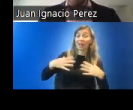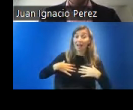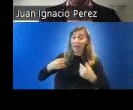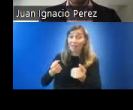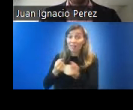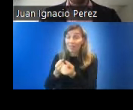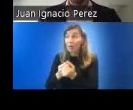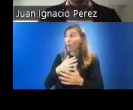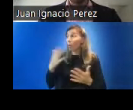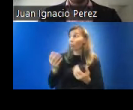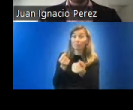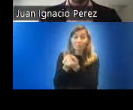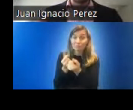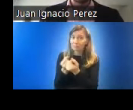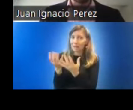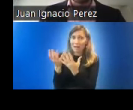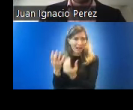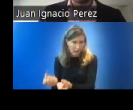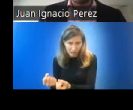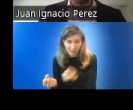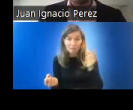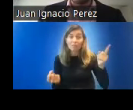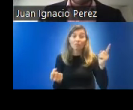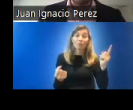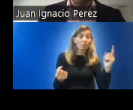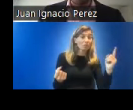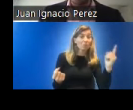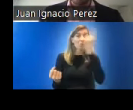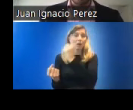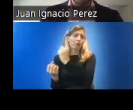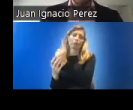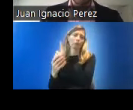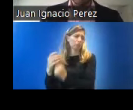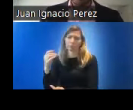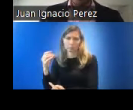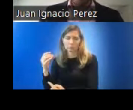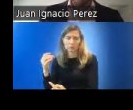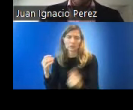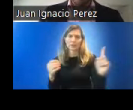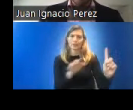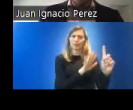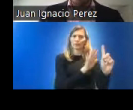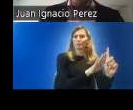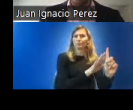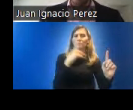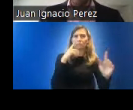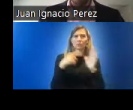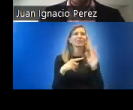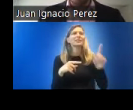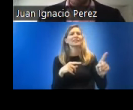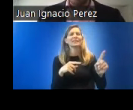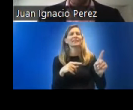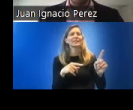lack of appropriate services for autistic persons, as I believe is this